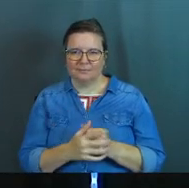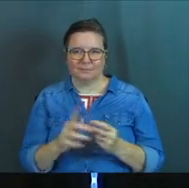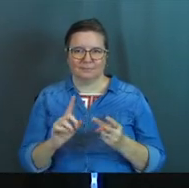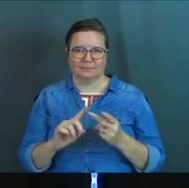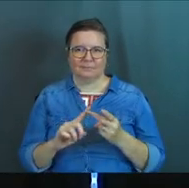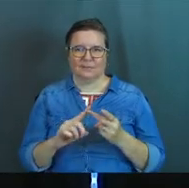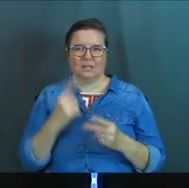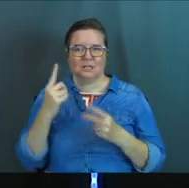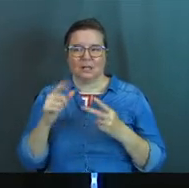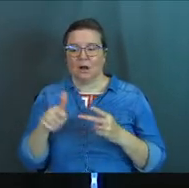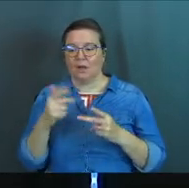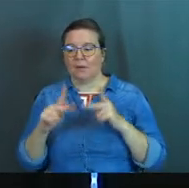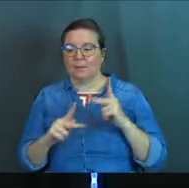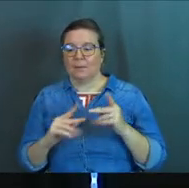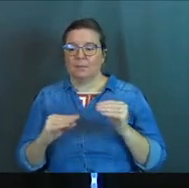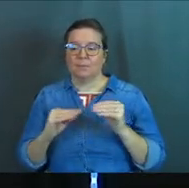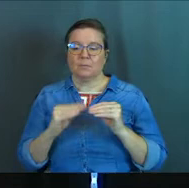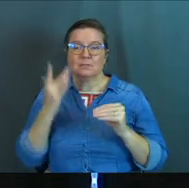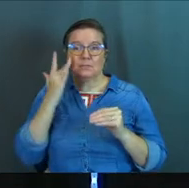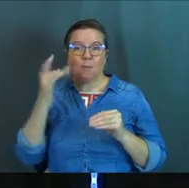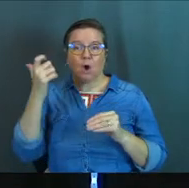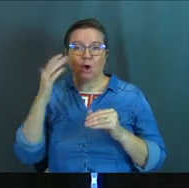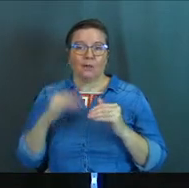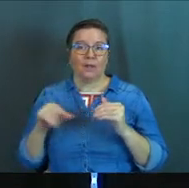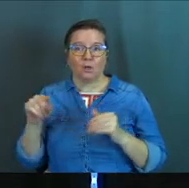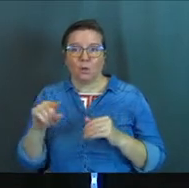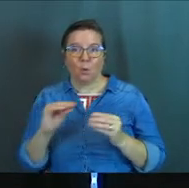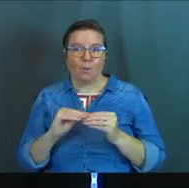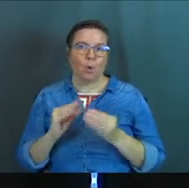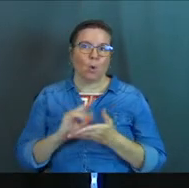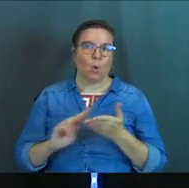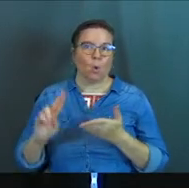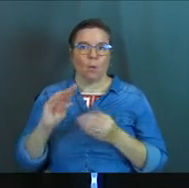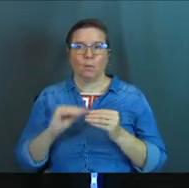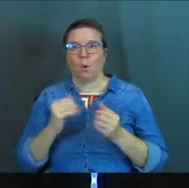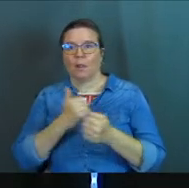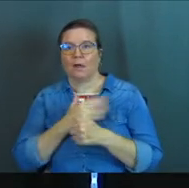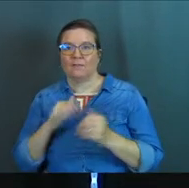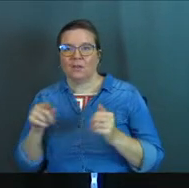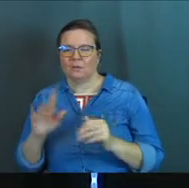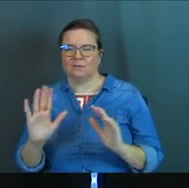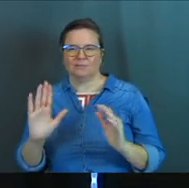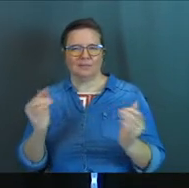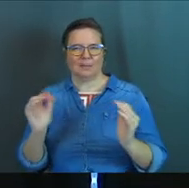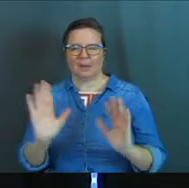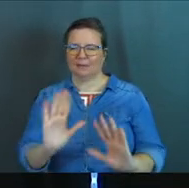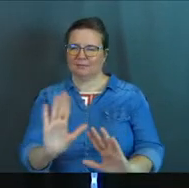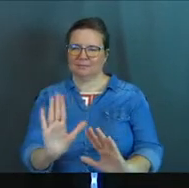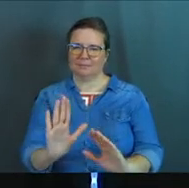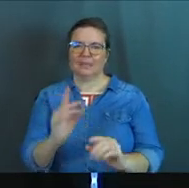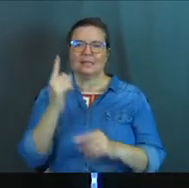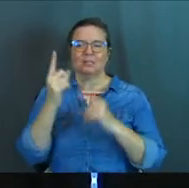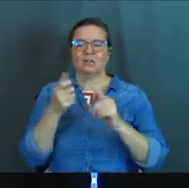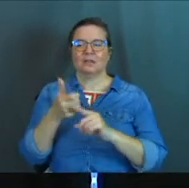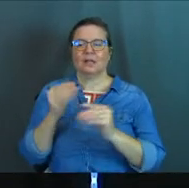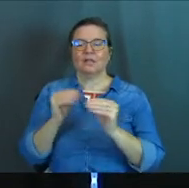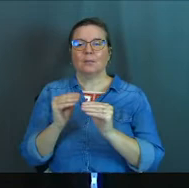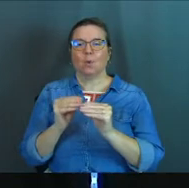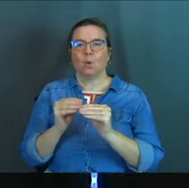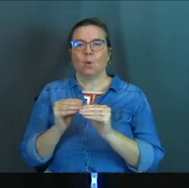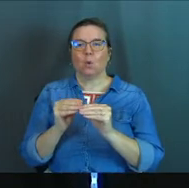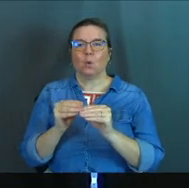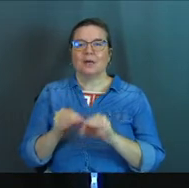He doesn't say, consider that other people are smarter or more holy or more loving than you. That's not it. It's consider that they're